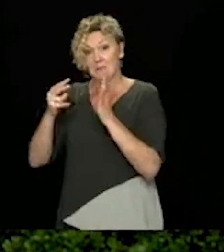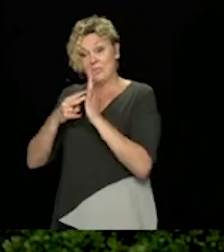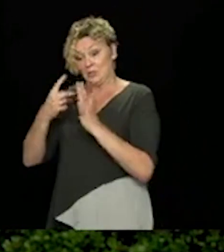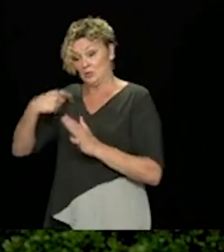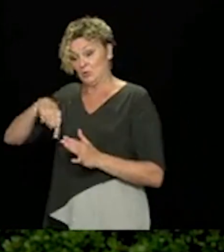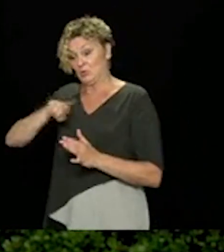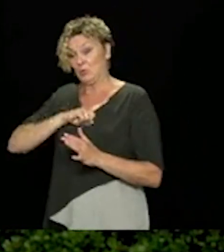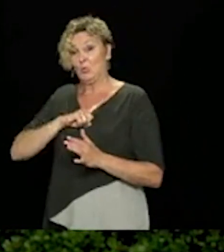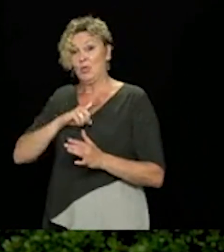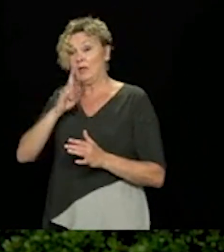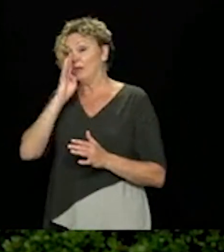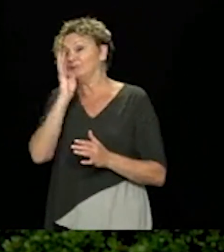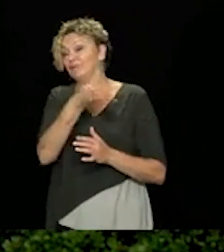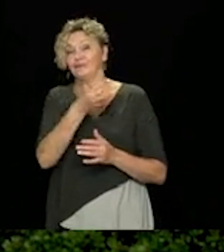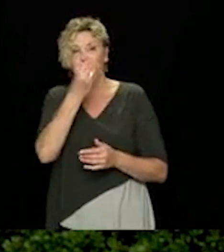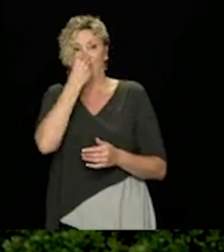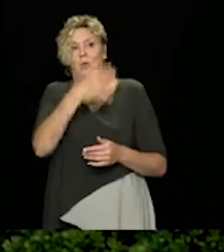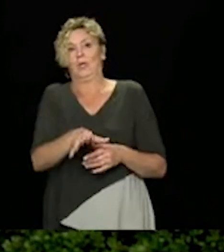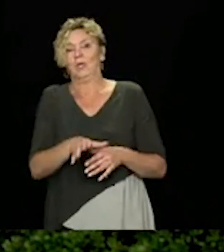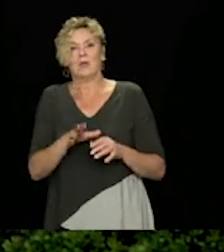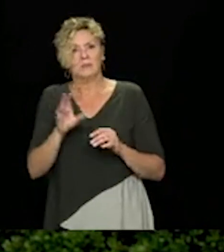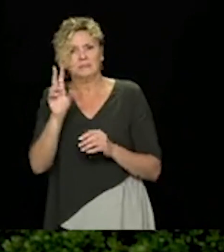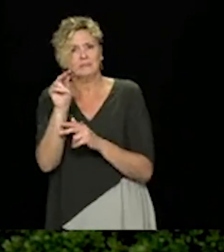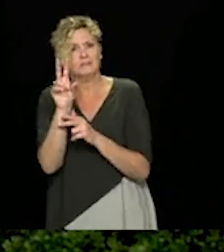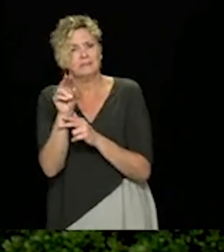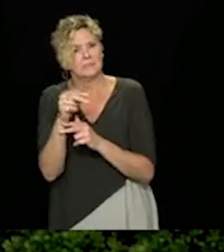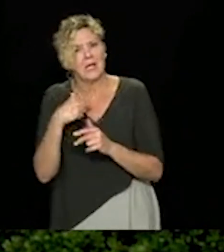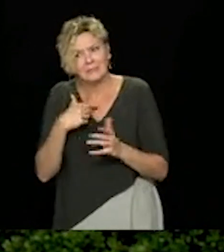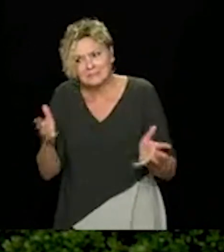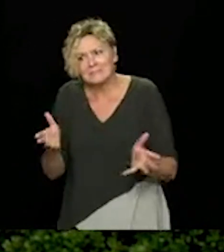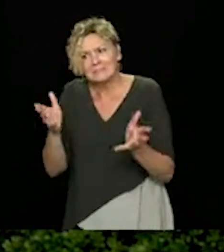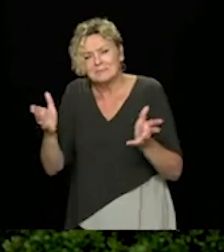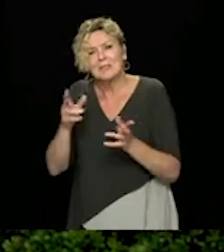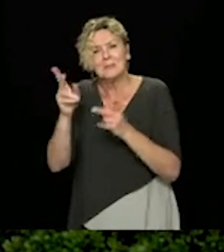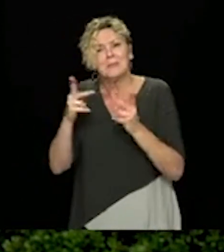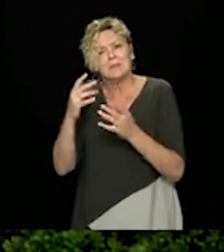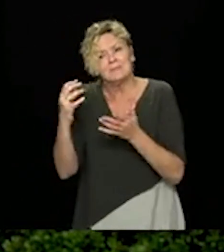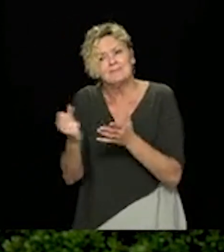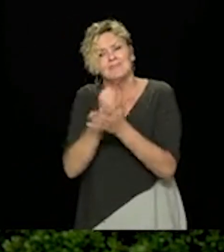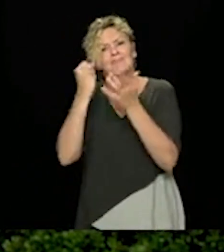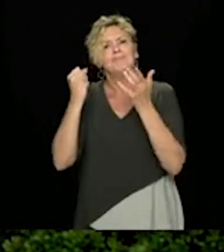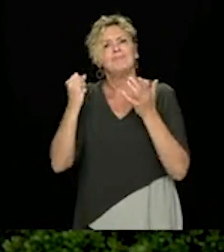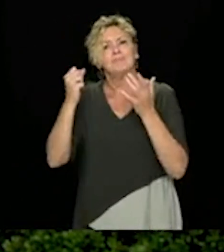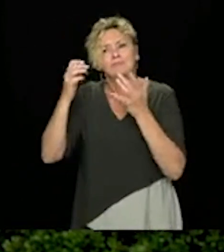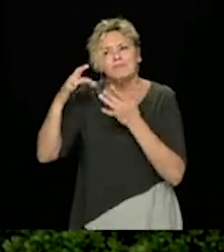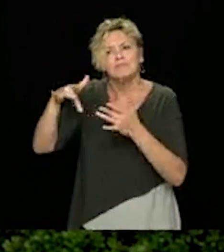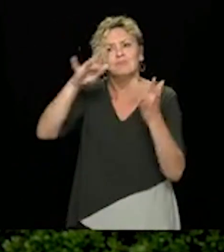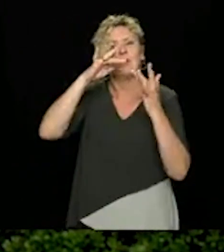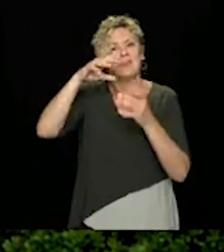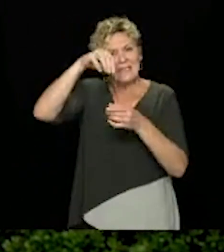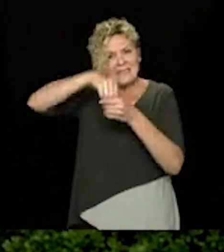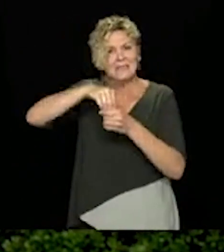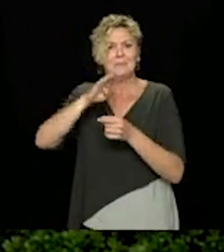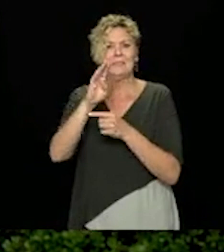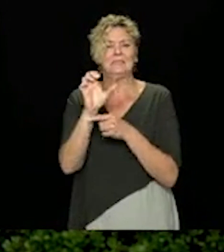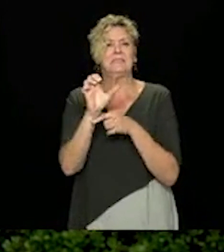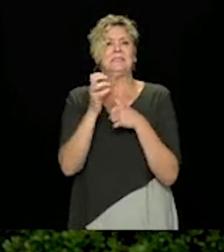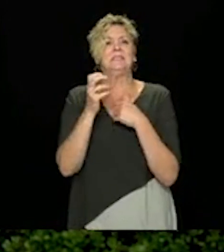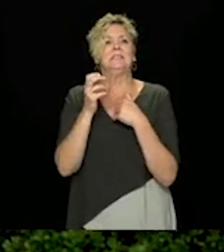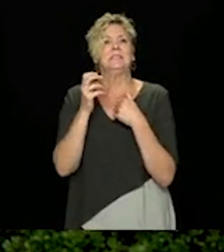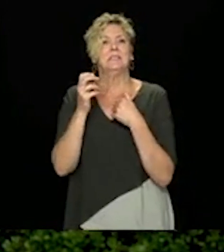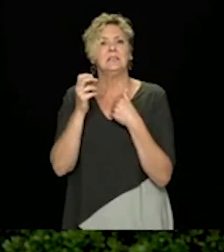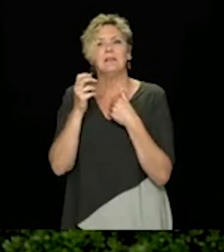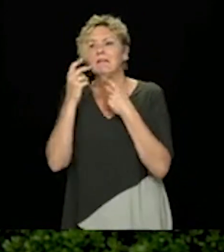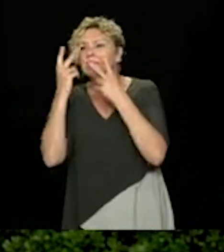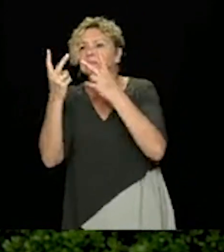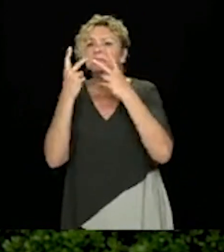on the sector. I'm trying to get people to travel around, to go to places like Barkerville and others, and I'm confident that